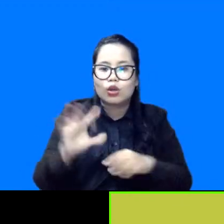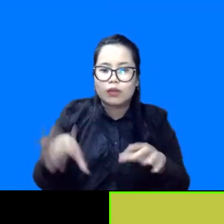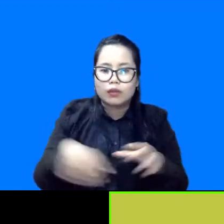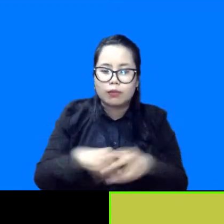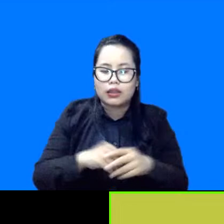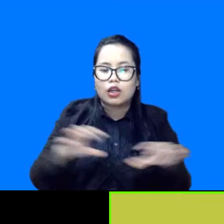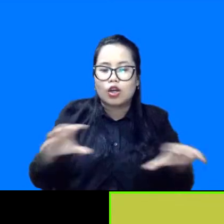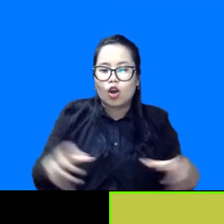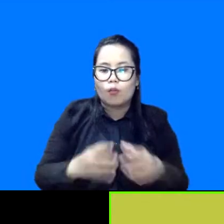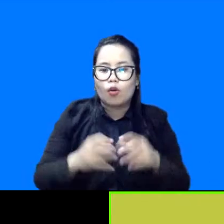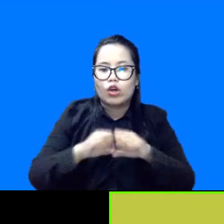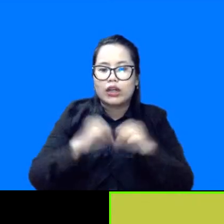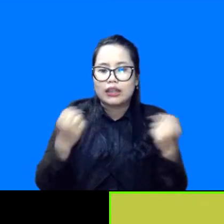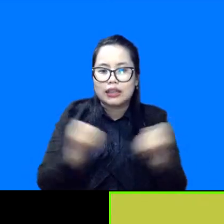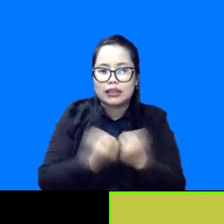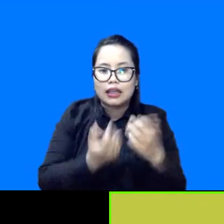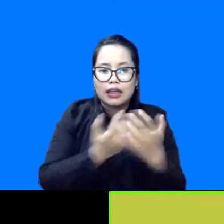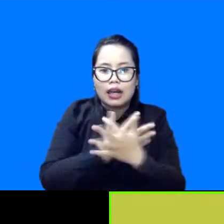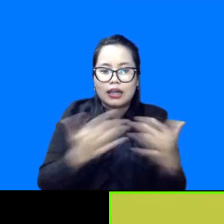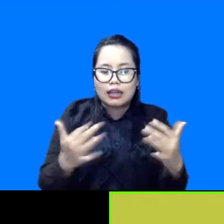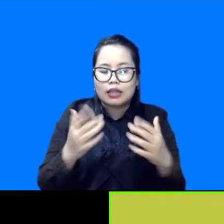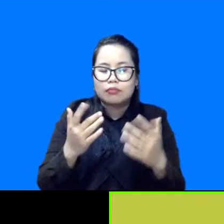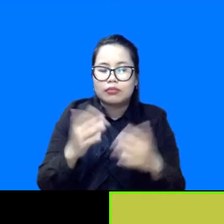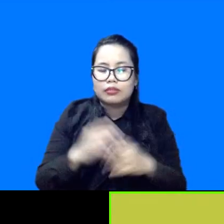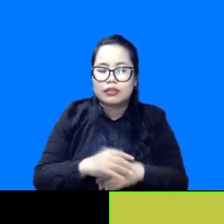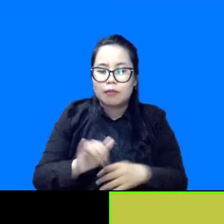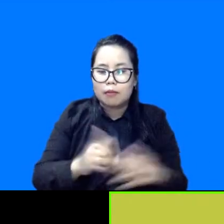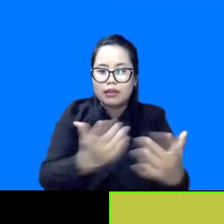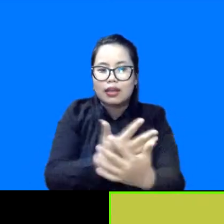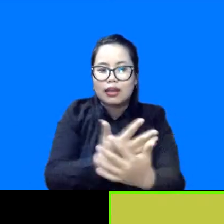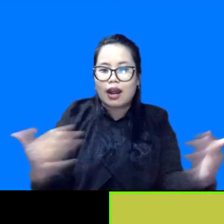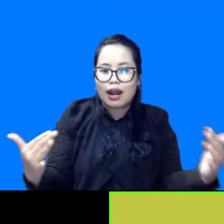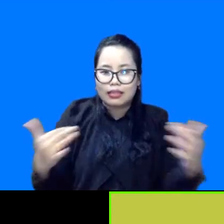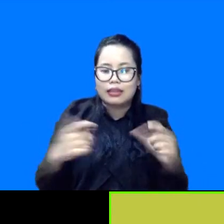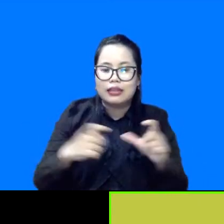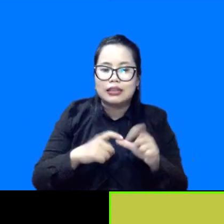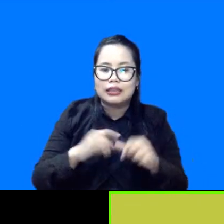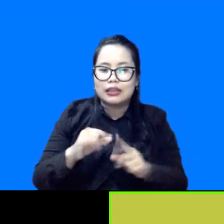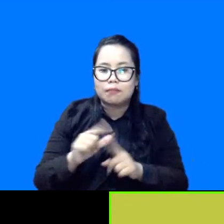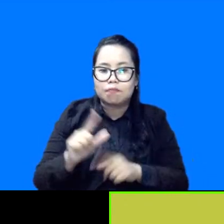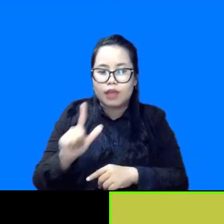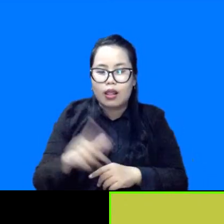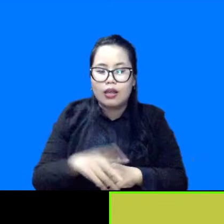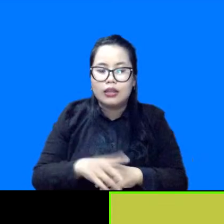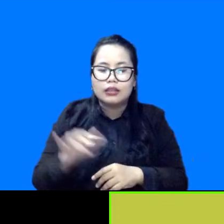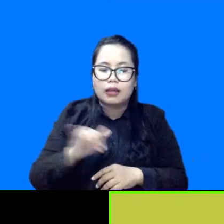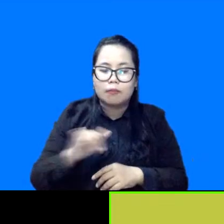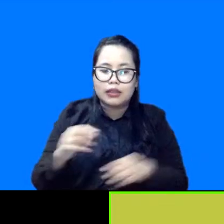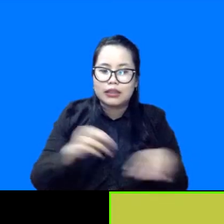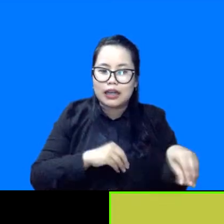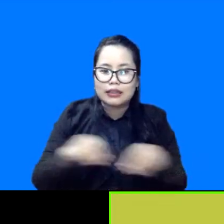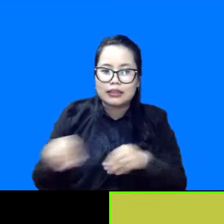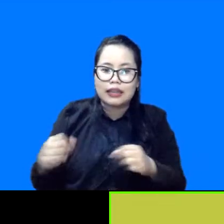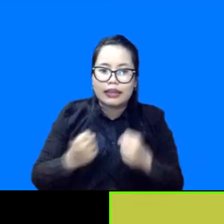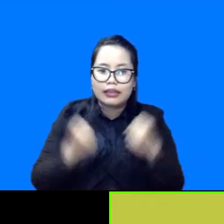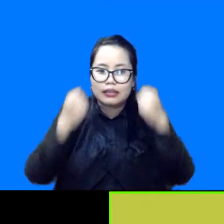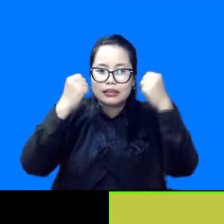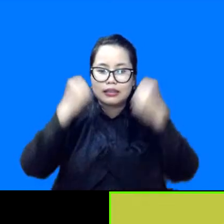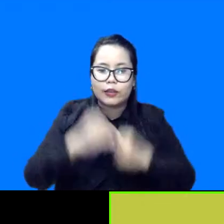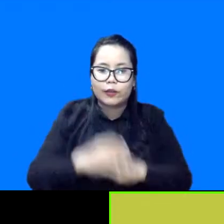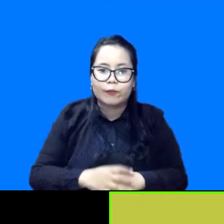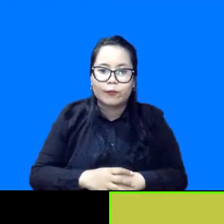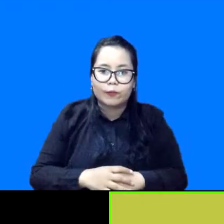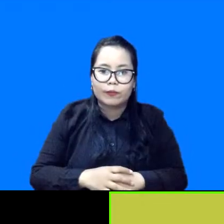society movement in the energy transition space. So our main stakeholders, our